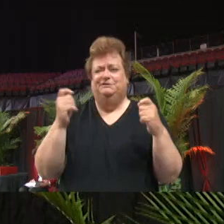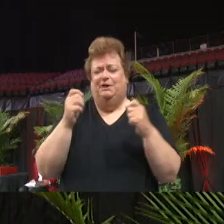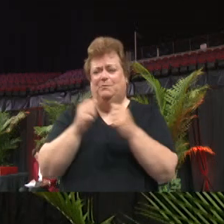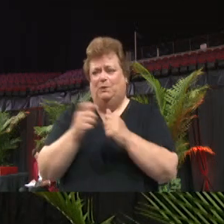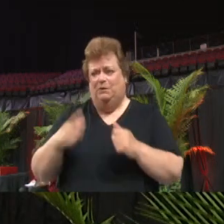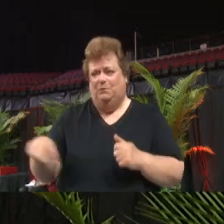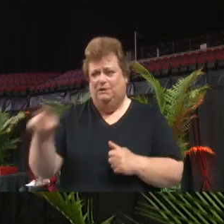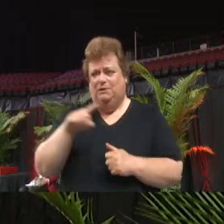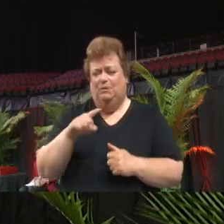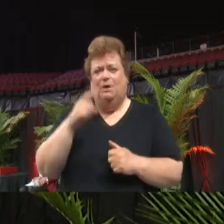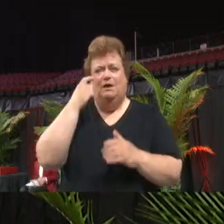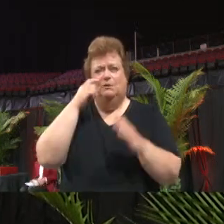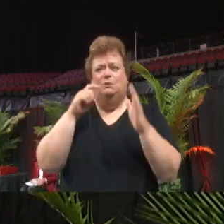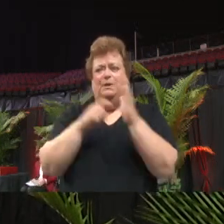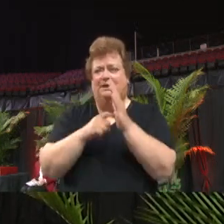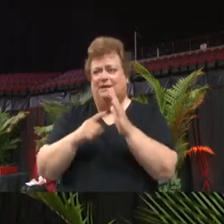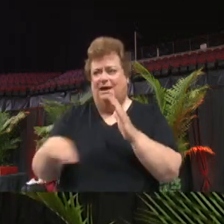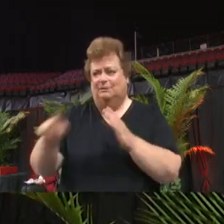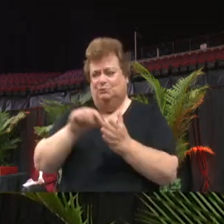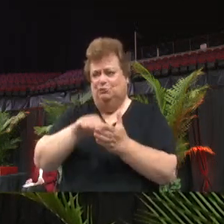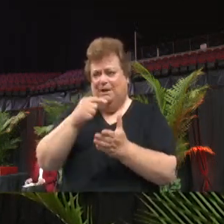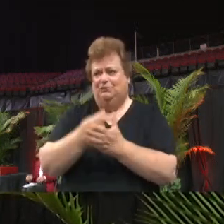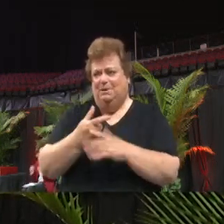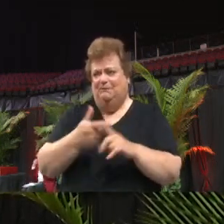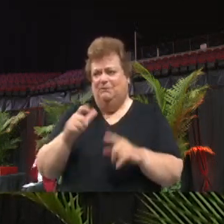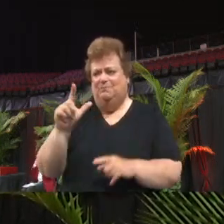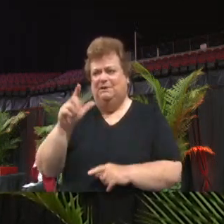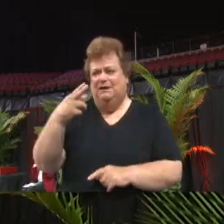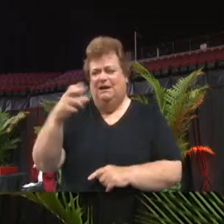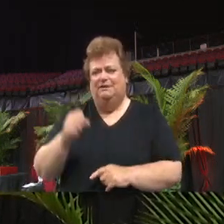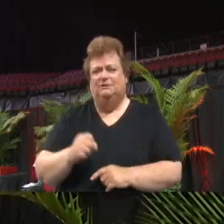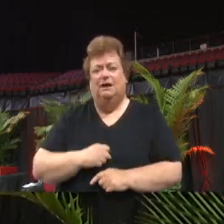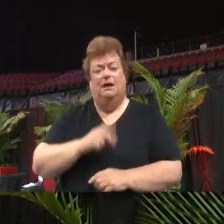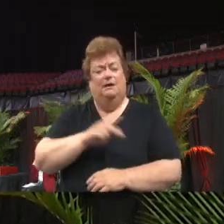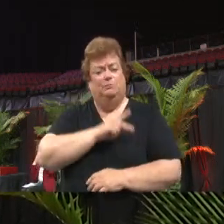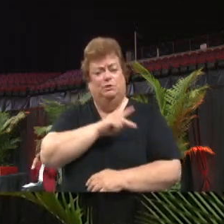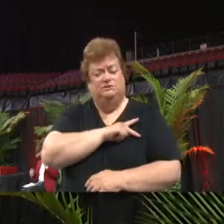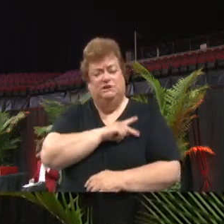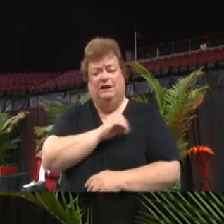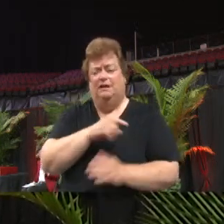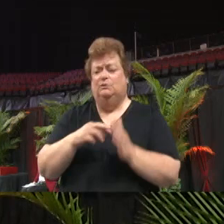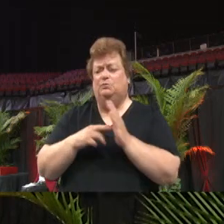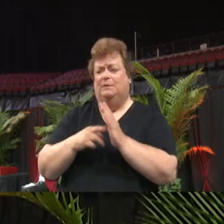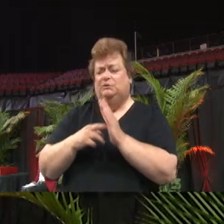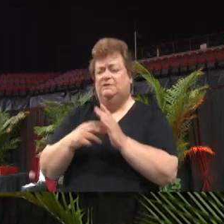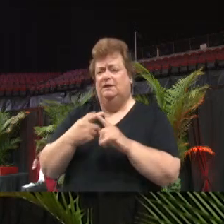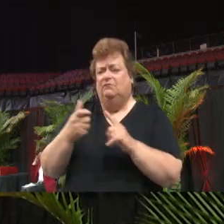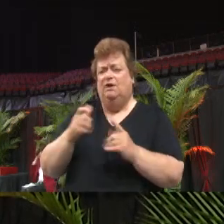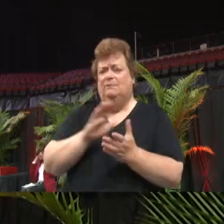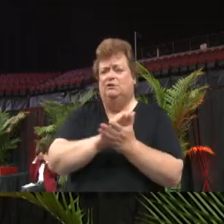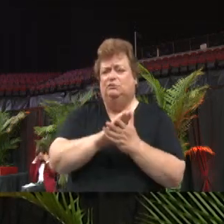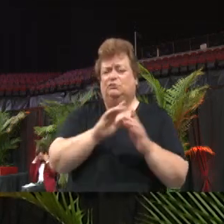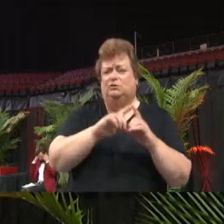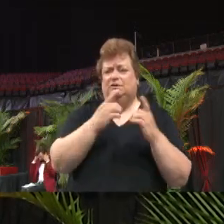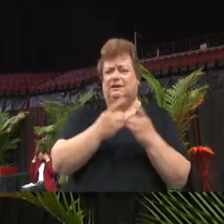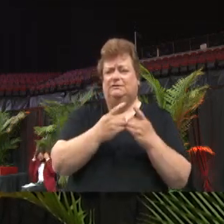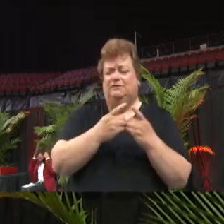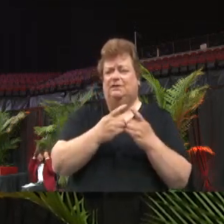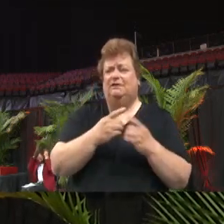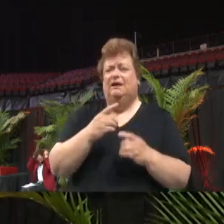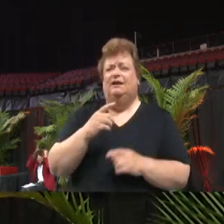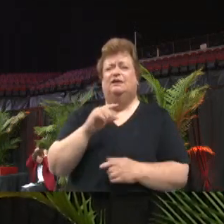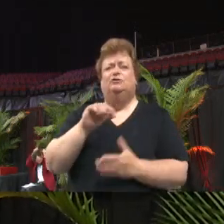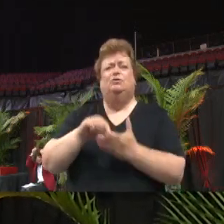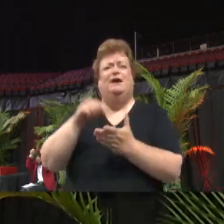and to recognize the graduates of Lincoln High. Personally, and as a representative of the school district's executive committee,